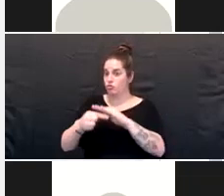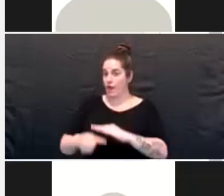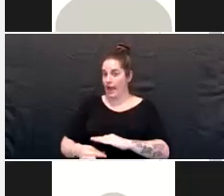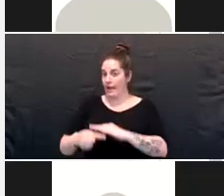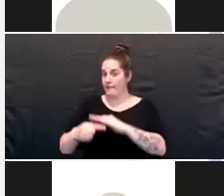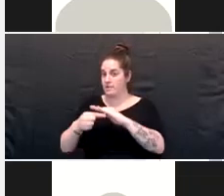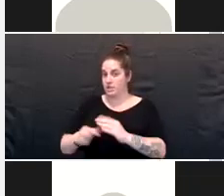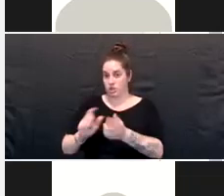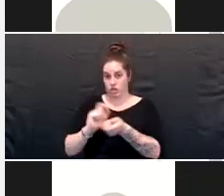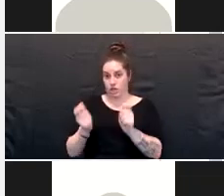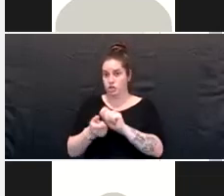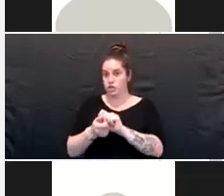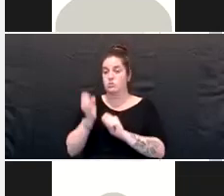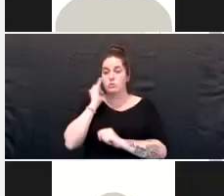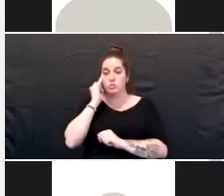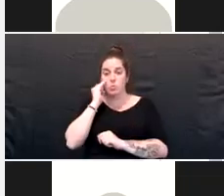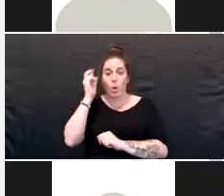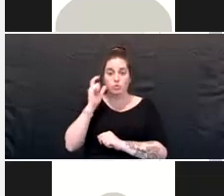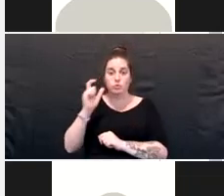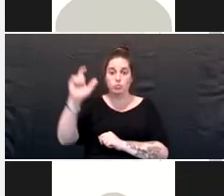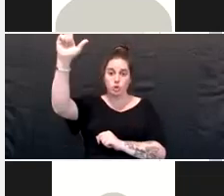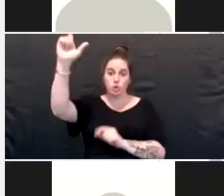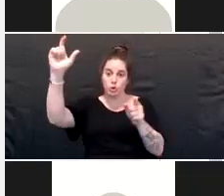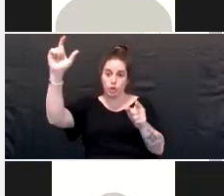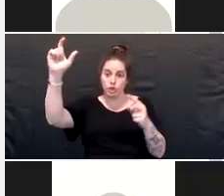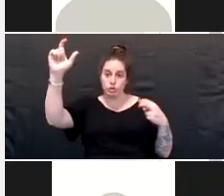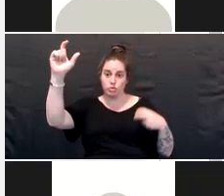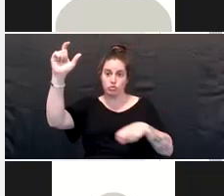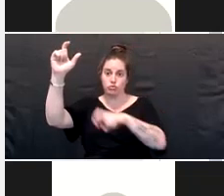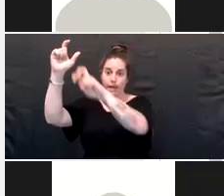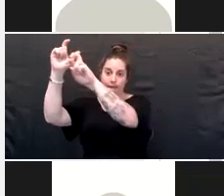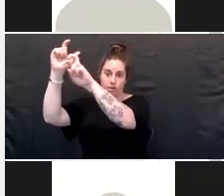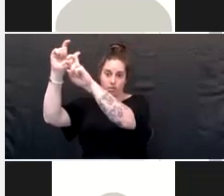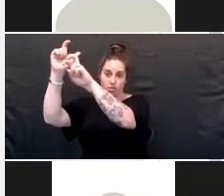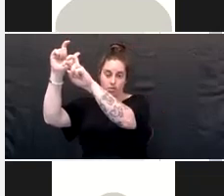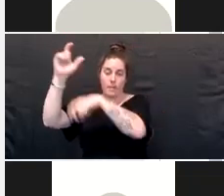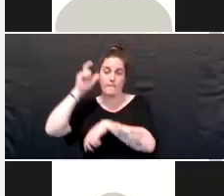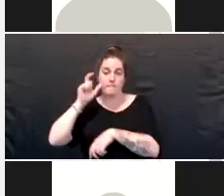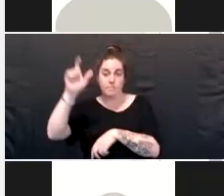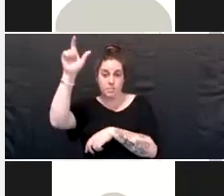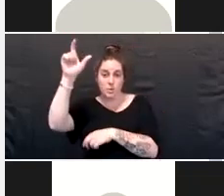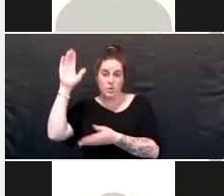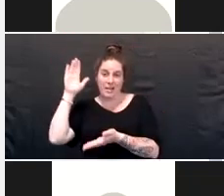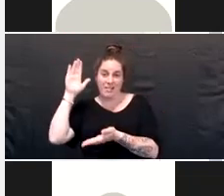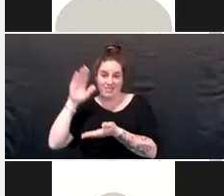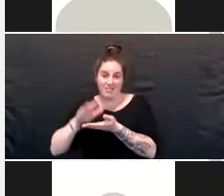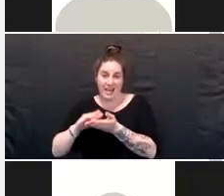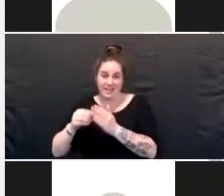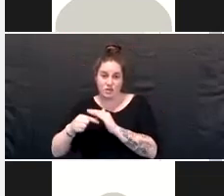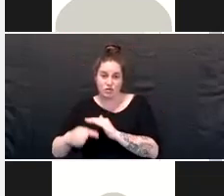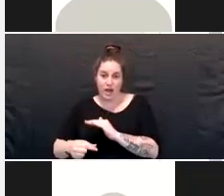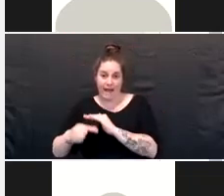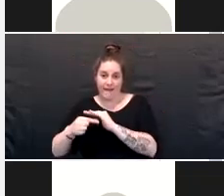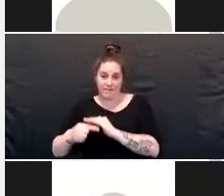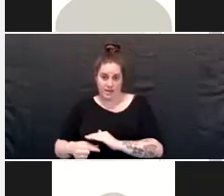example, if you go to the moon has less gravity than the Earth. Okay? So even